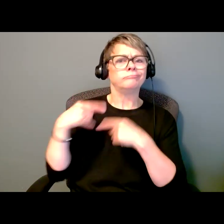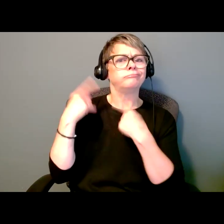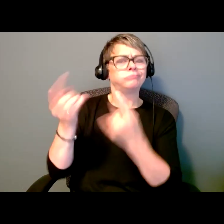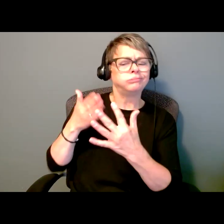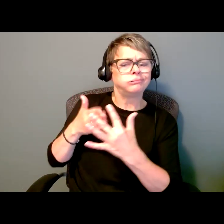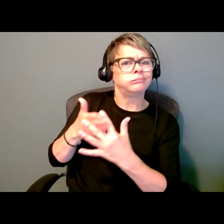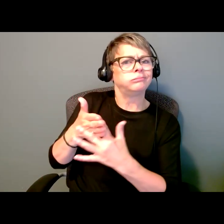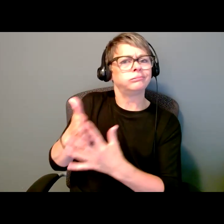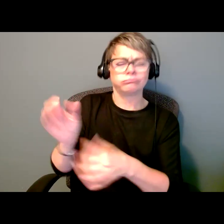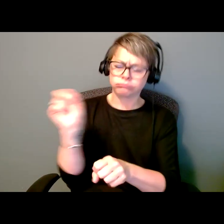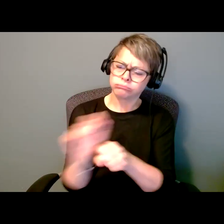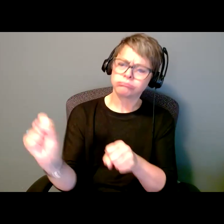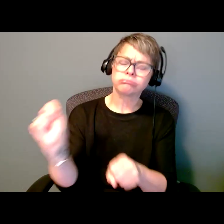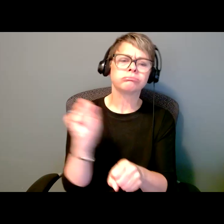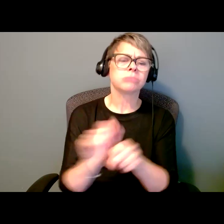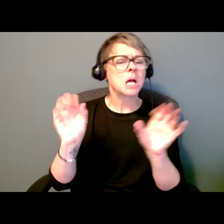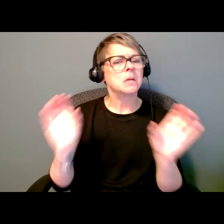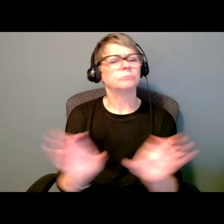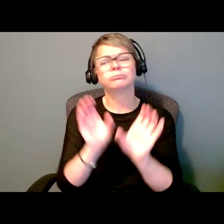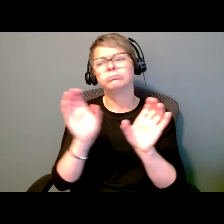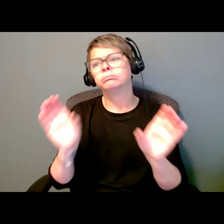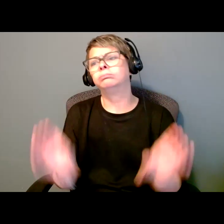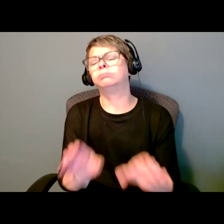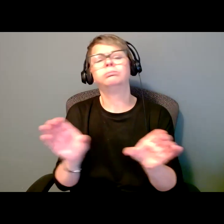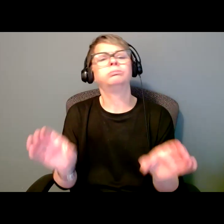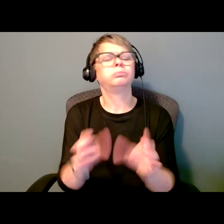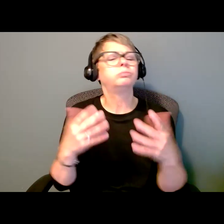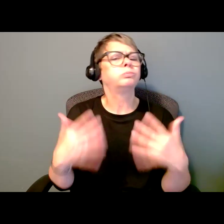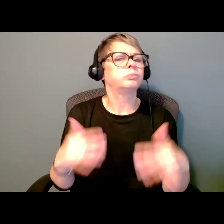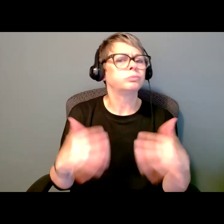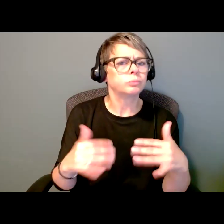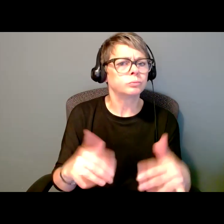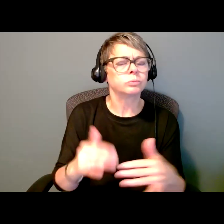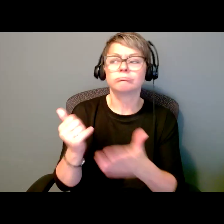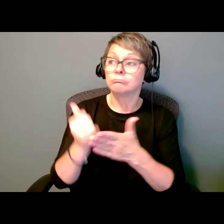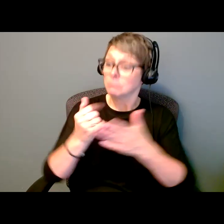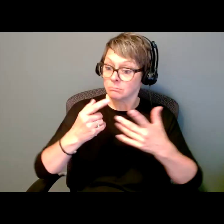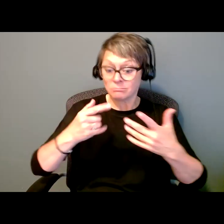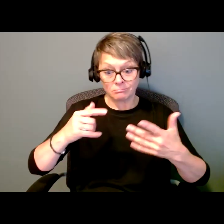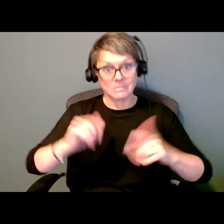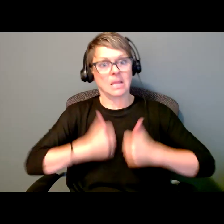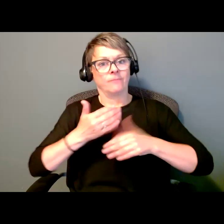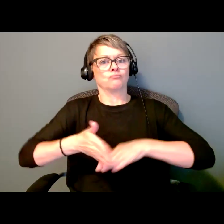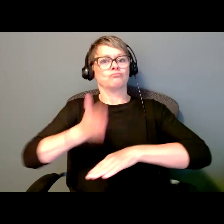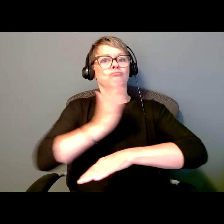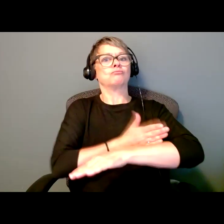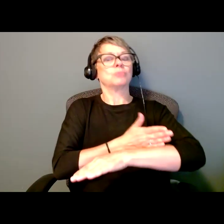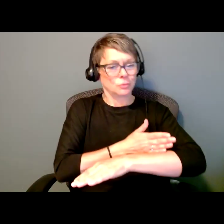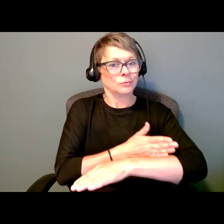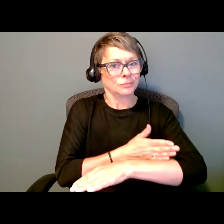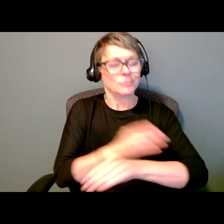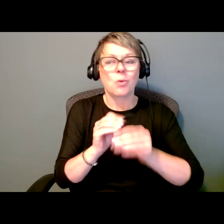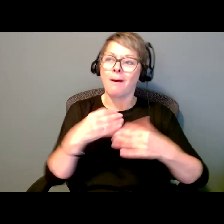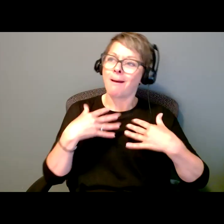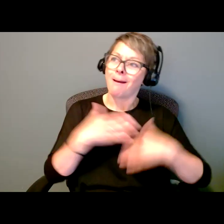have worked so relentlessly to improve things for us, to bring us happier, healthier,